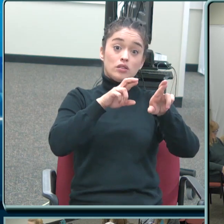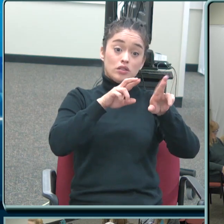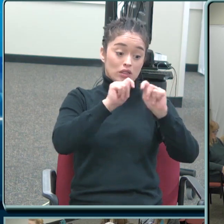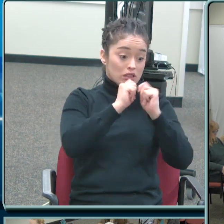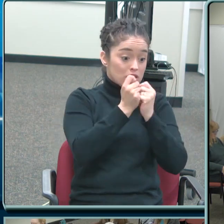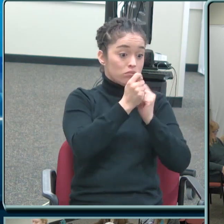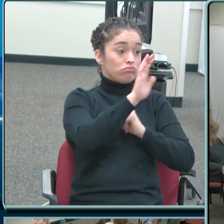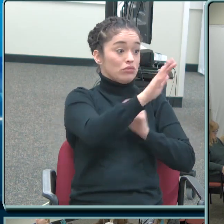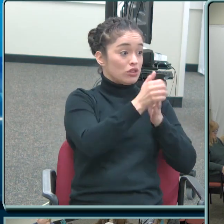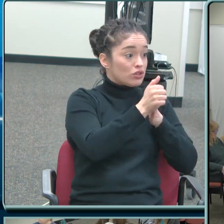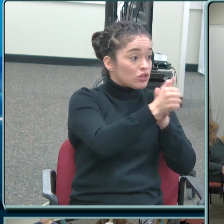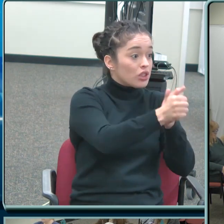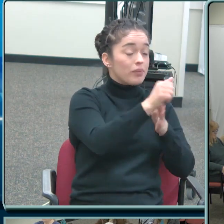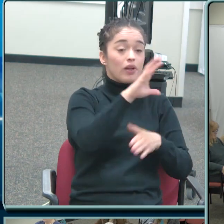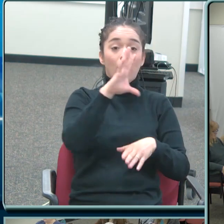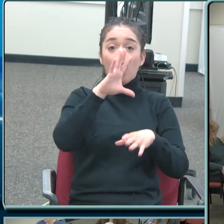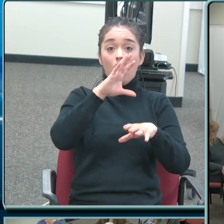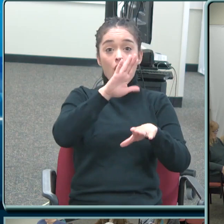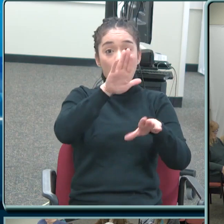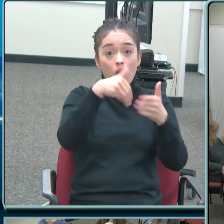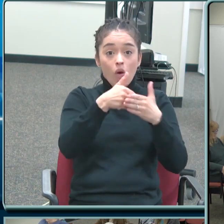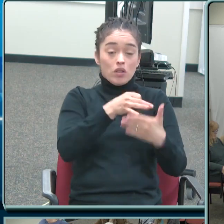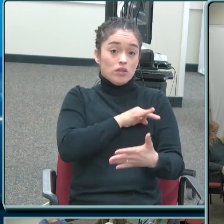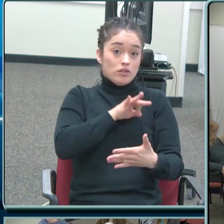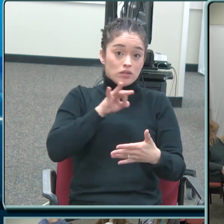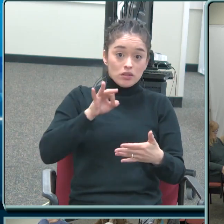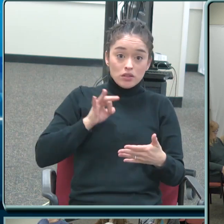as well as our entire staff,